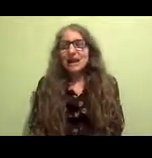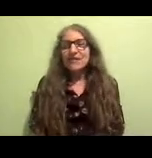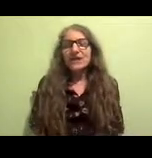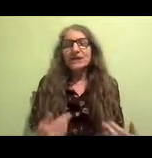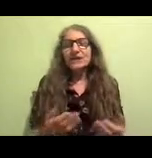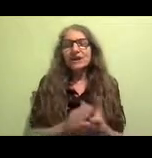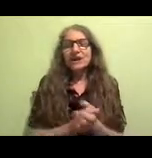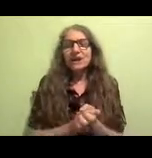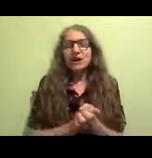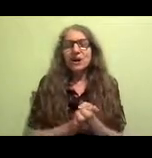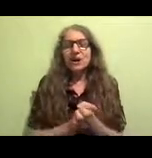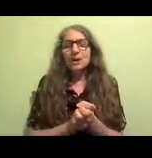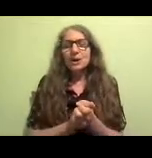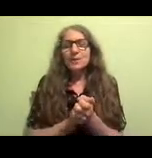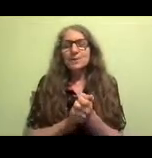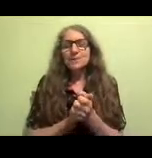And then